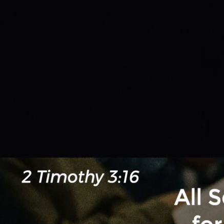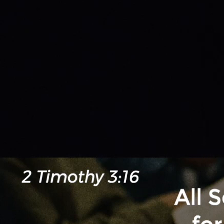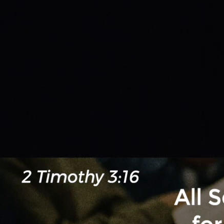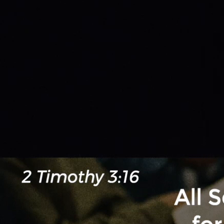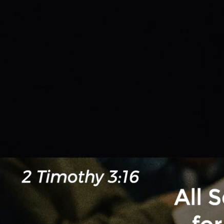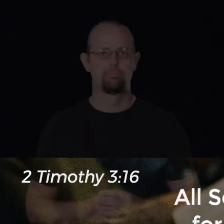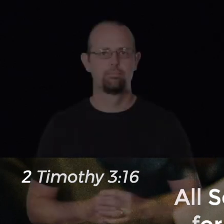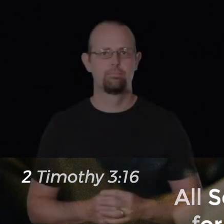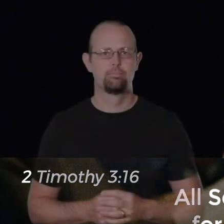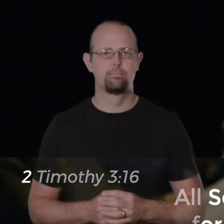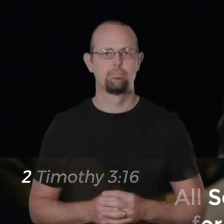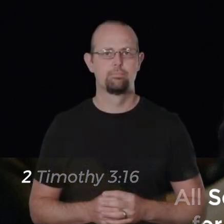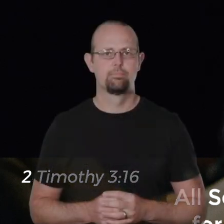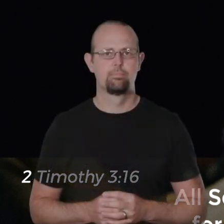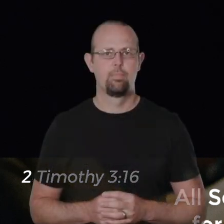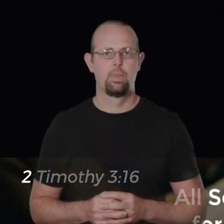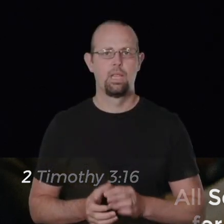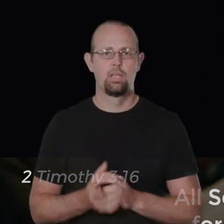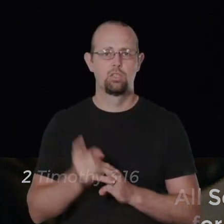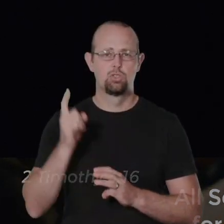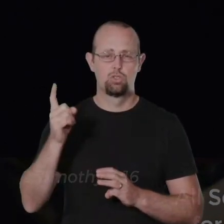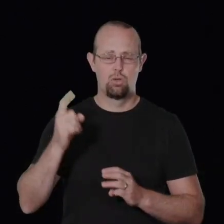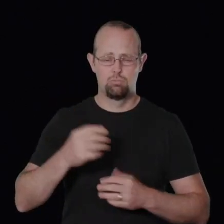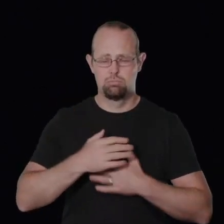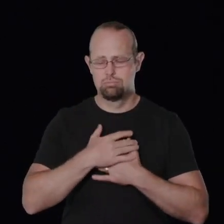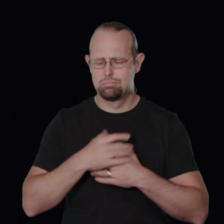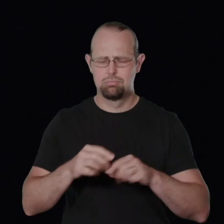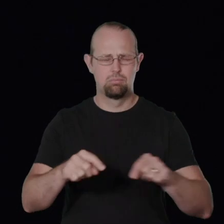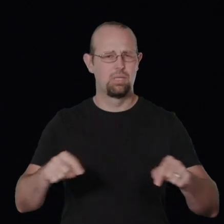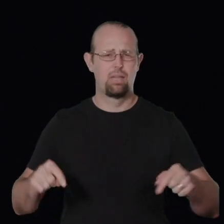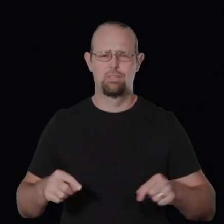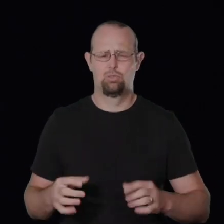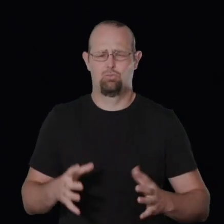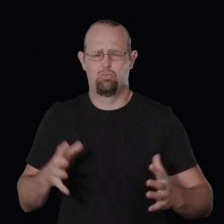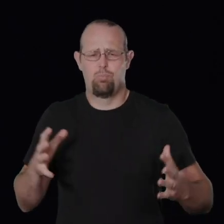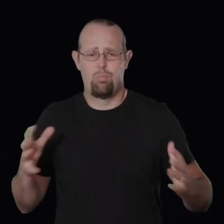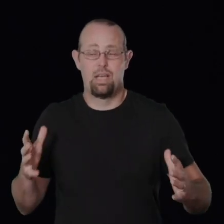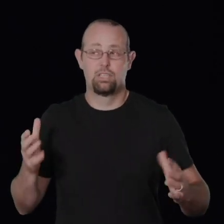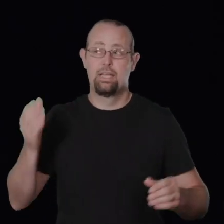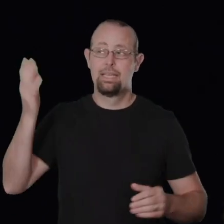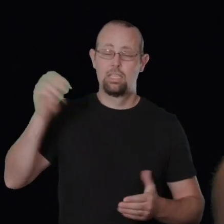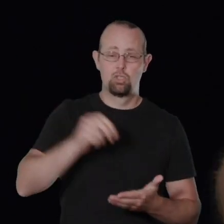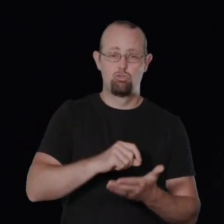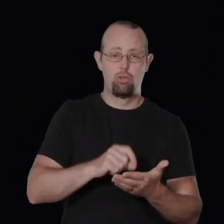in righteousness. God loves us so much that he's written down his plan for our lives. He's given us